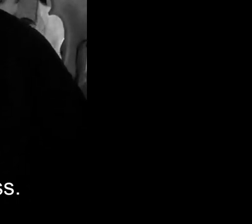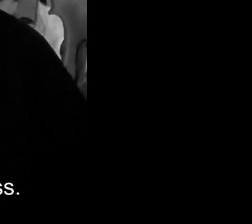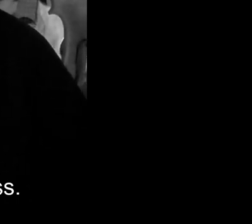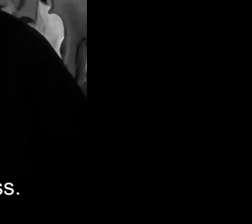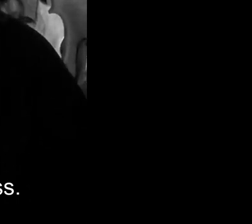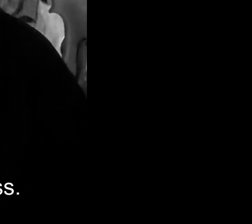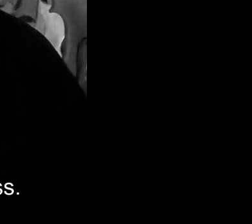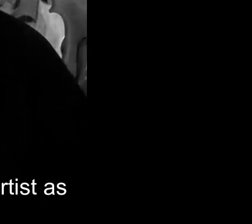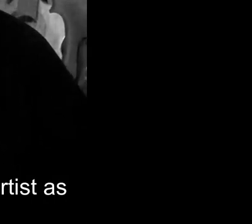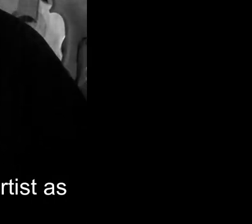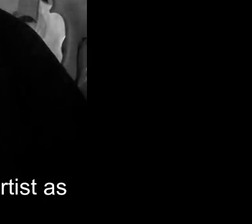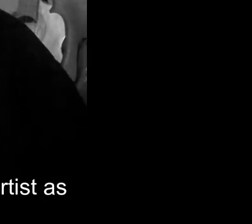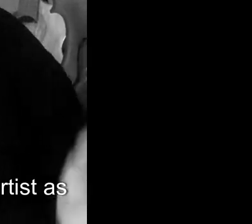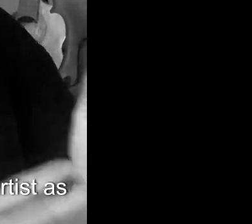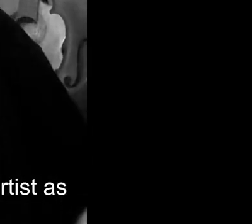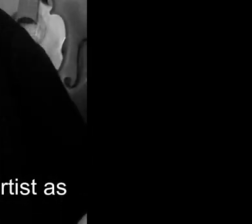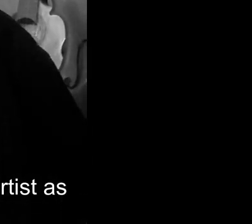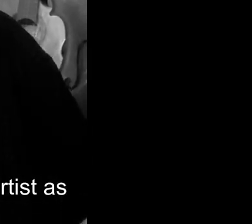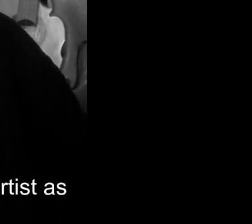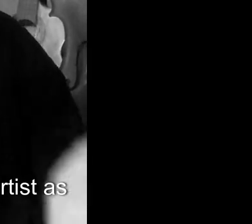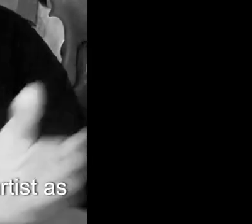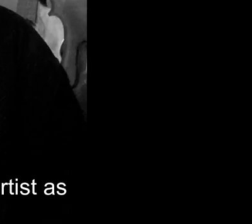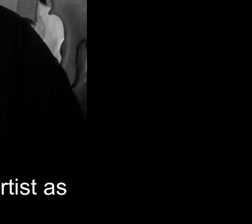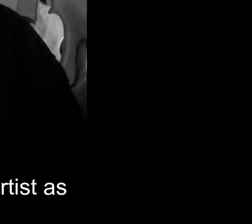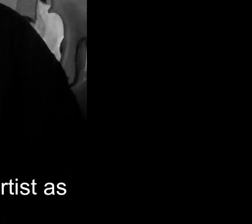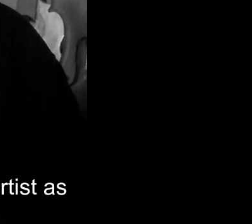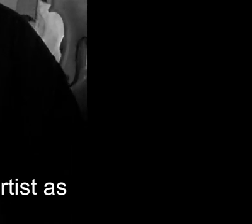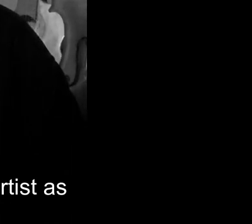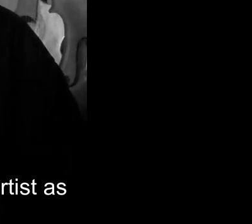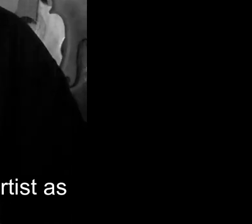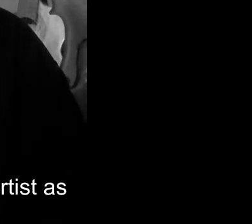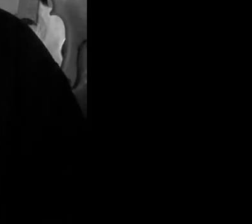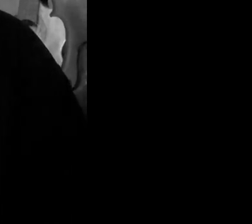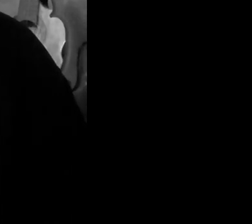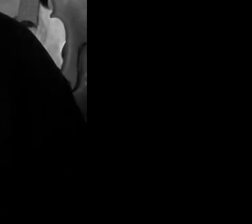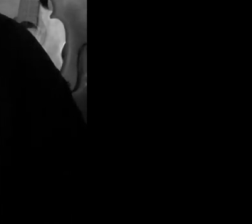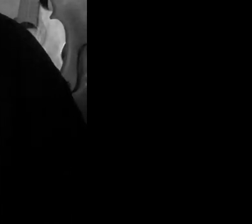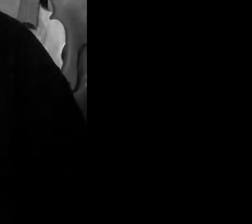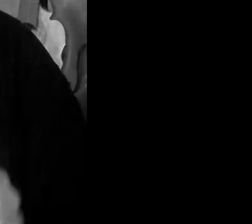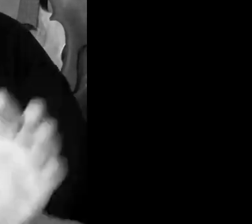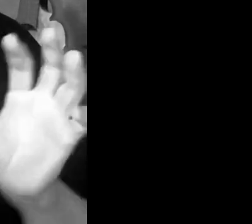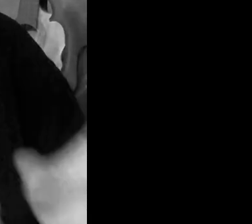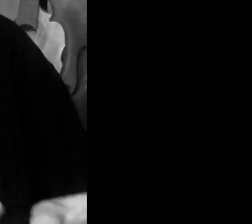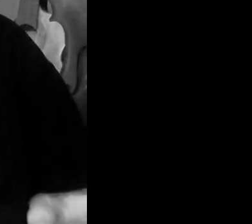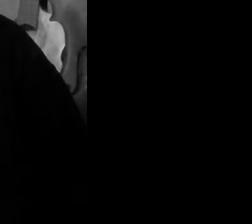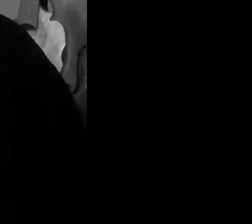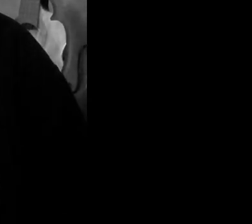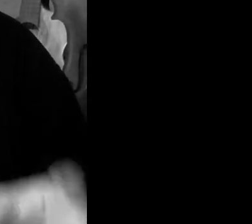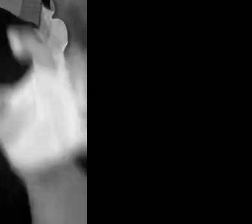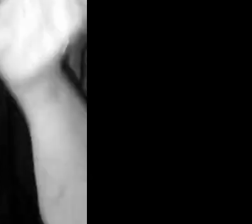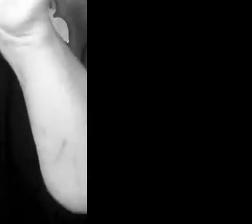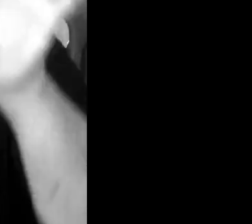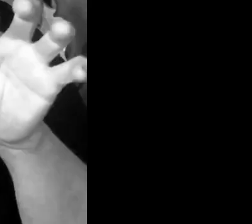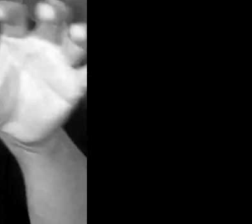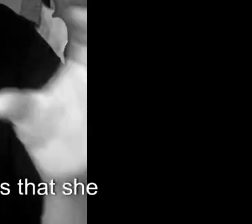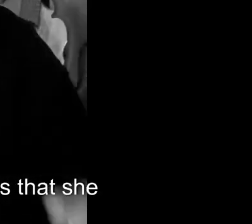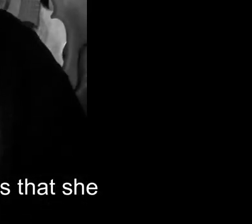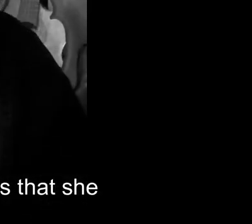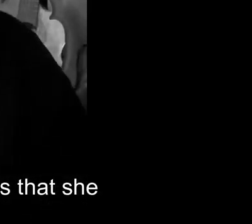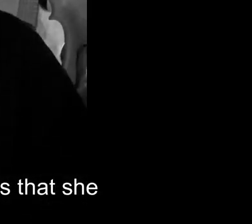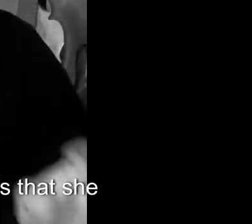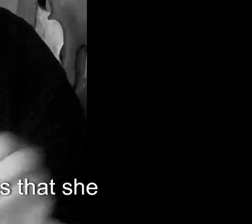work is timeless. We knew she was a gifted visual artist as well, but most recently, the